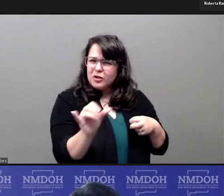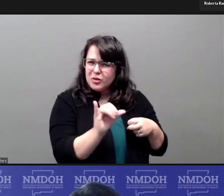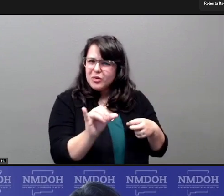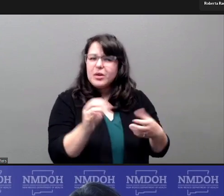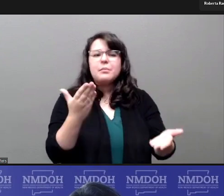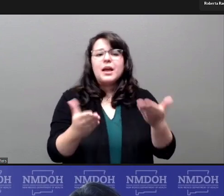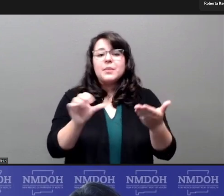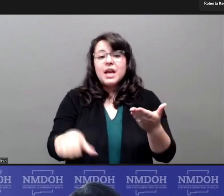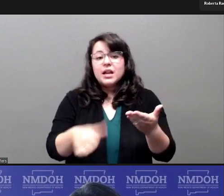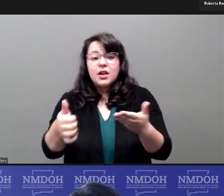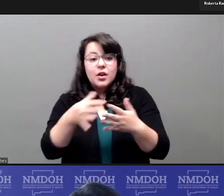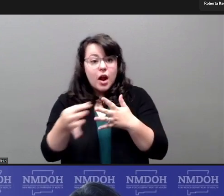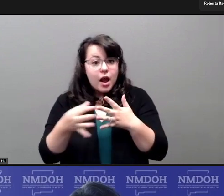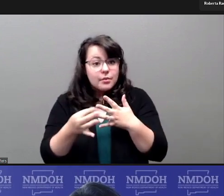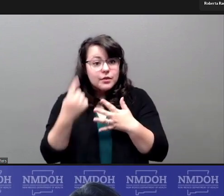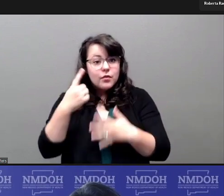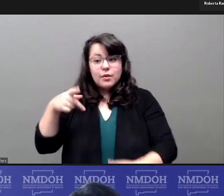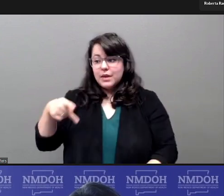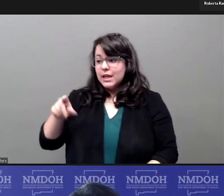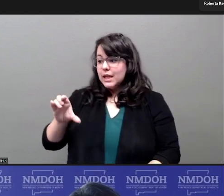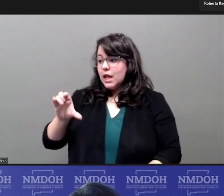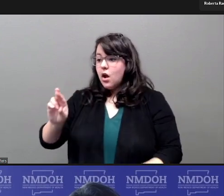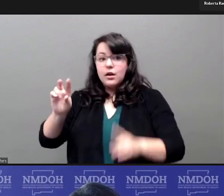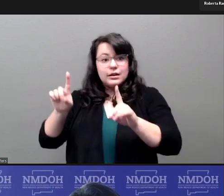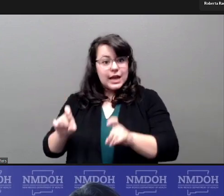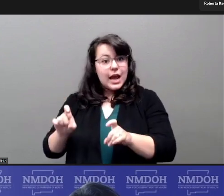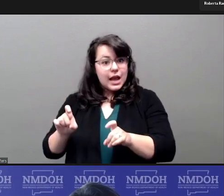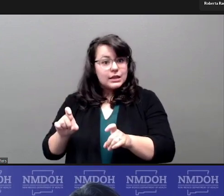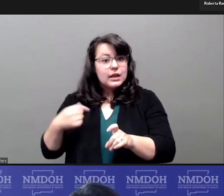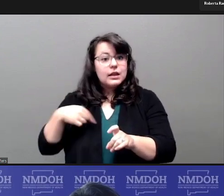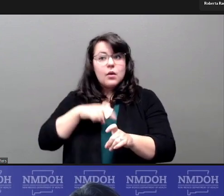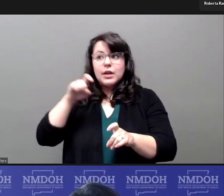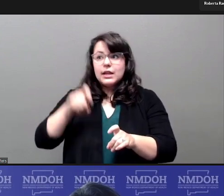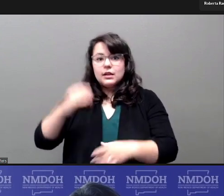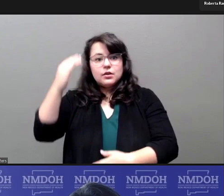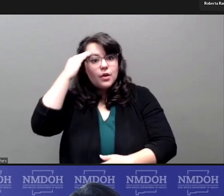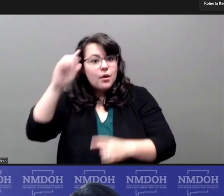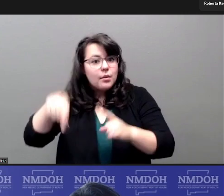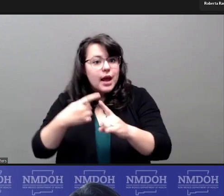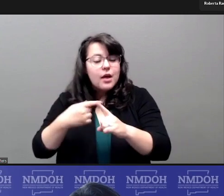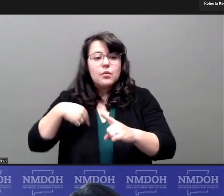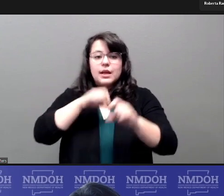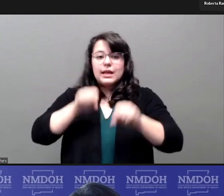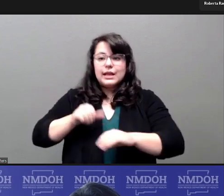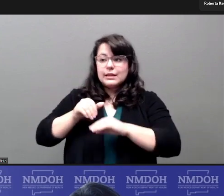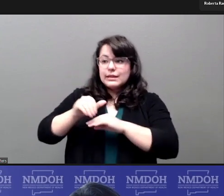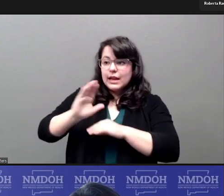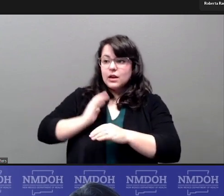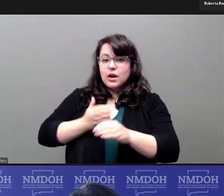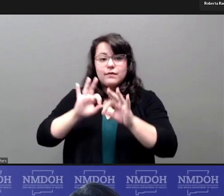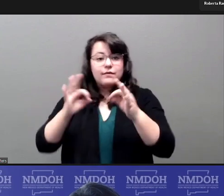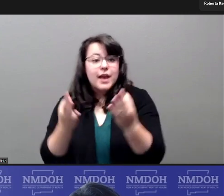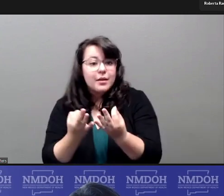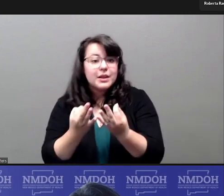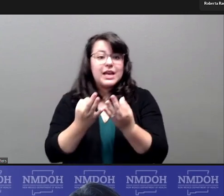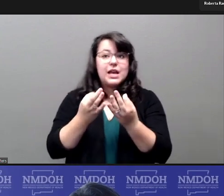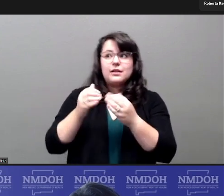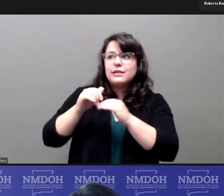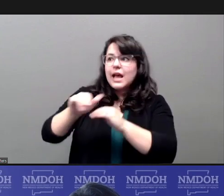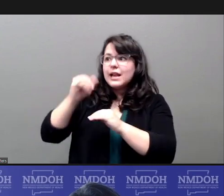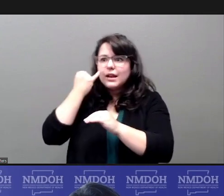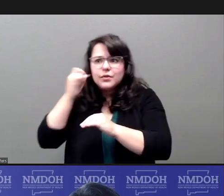another option for PCR tests that we should be aware of that we can be sending our family and folks to as they need